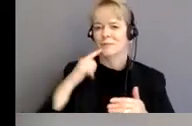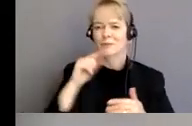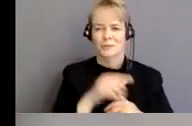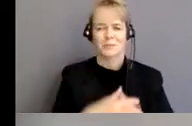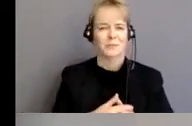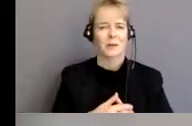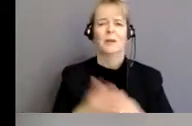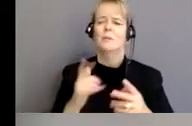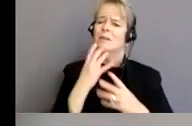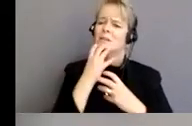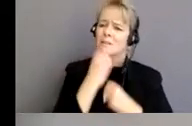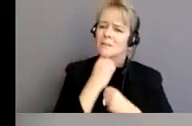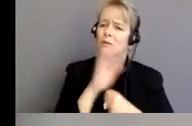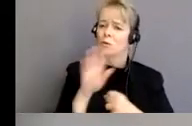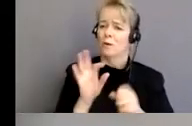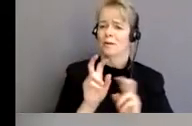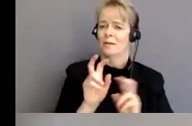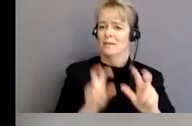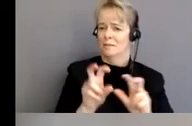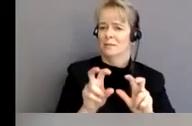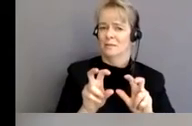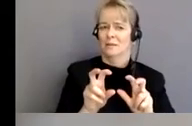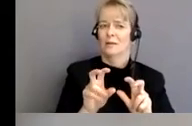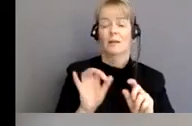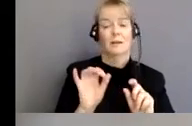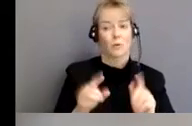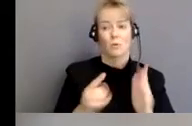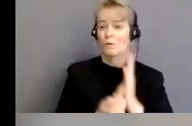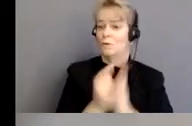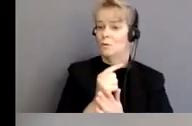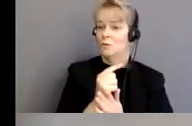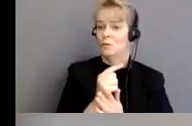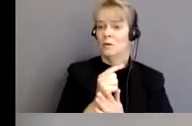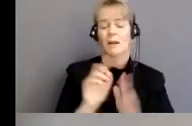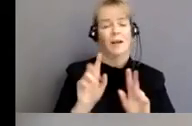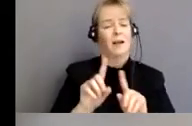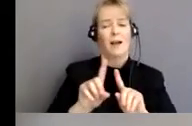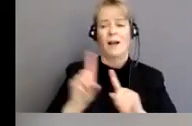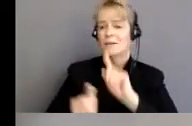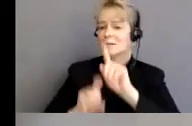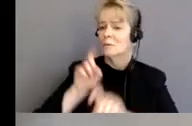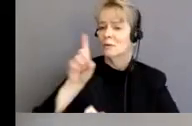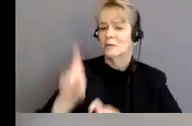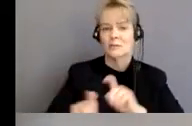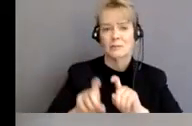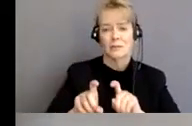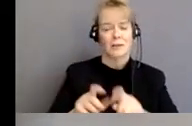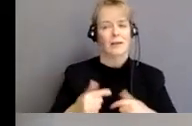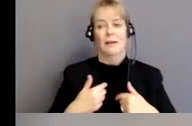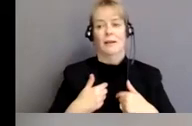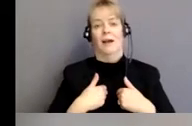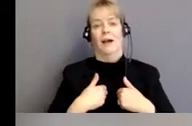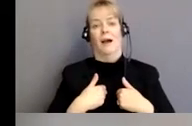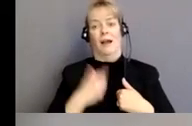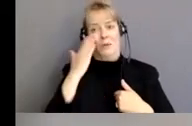Ask questions. I know if it's based on my personal experience, I'm not an expert in any one thing and I